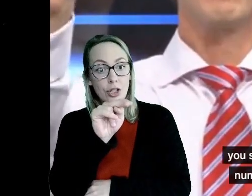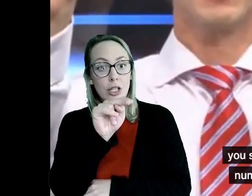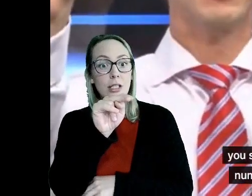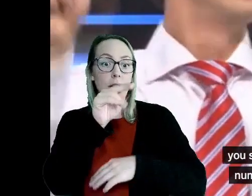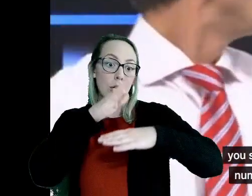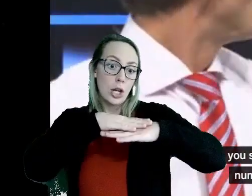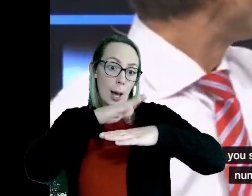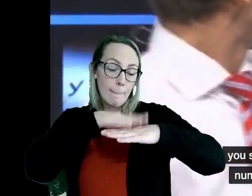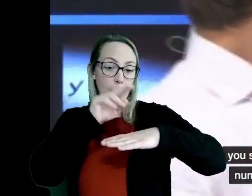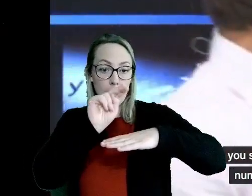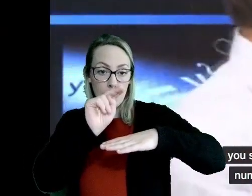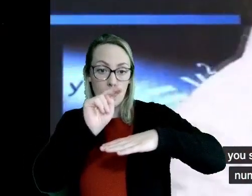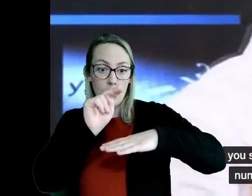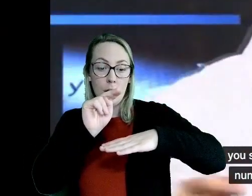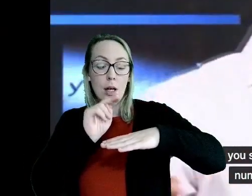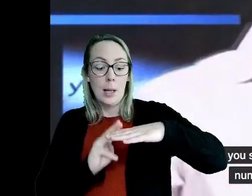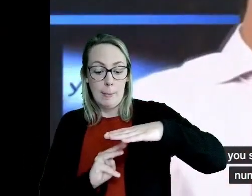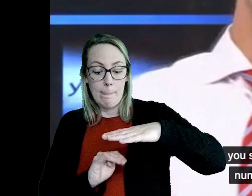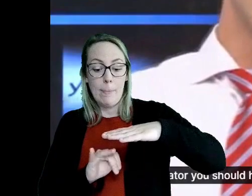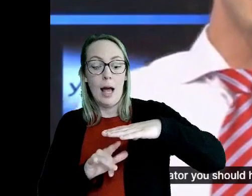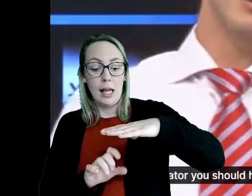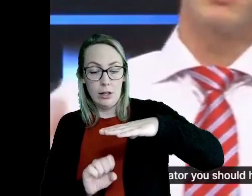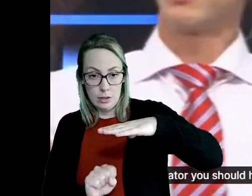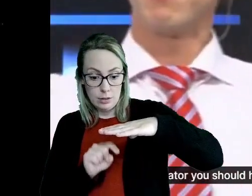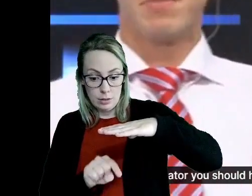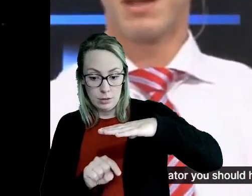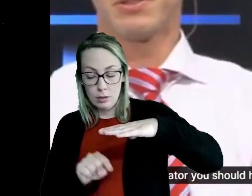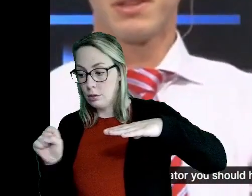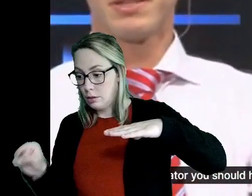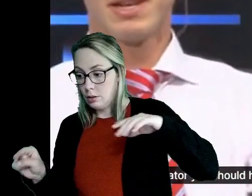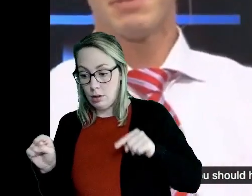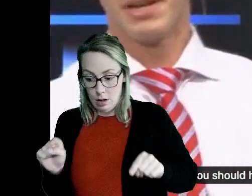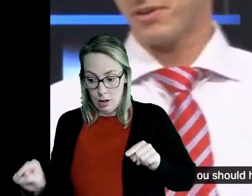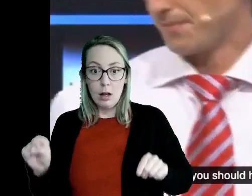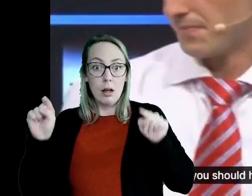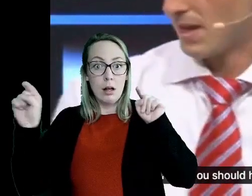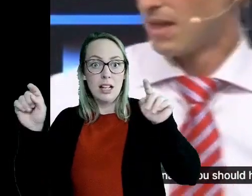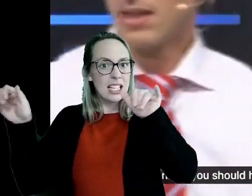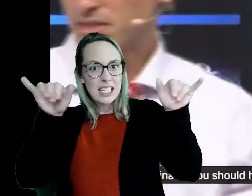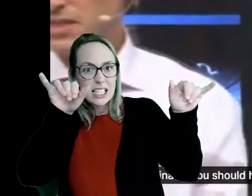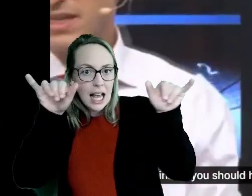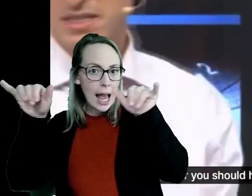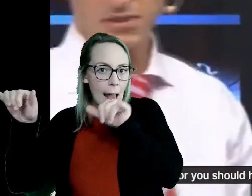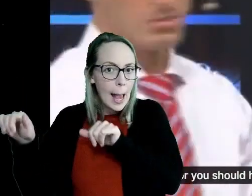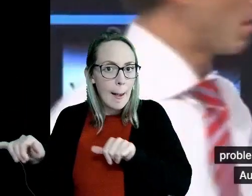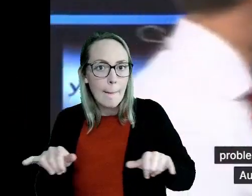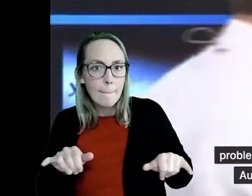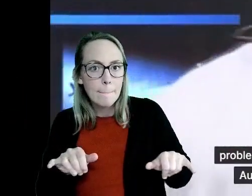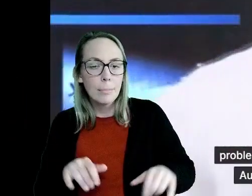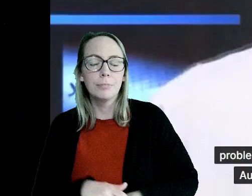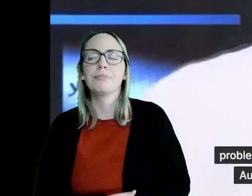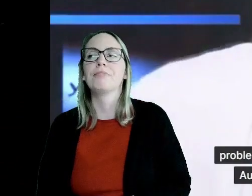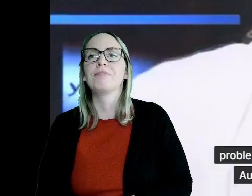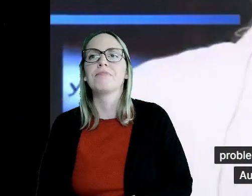on the numerator. If you have miles on the denominator, you should have miles on the denominator. Let's look at a different